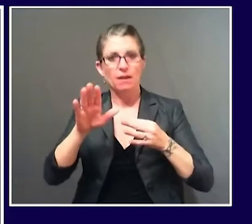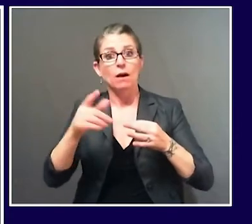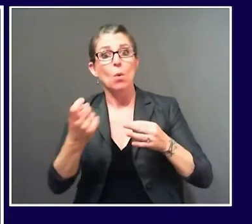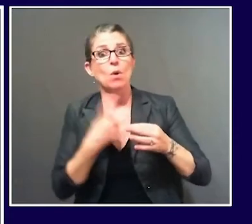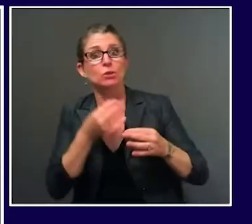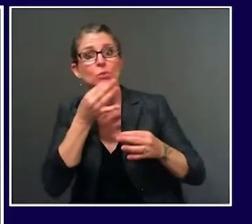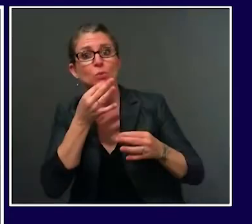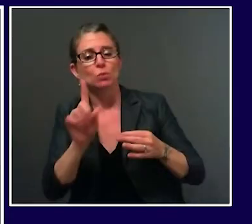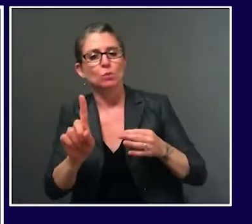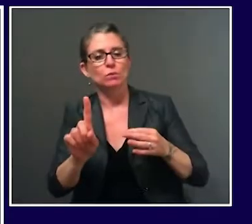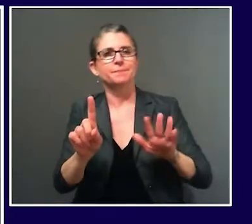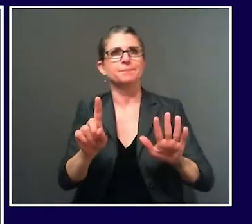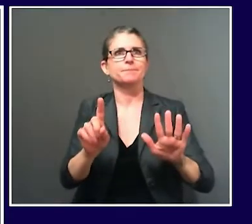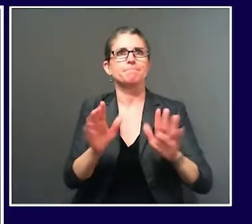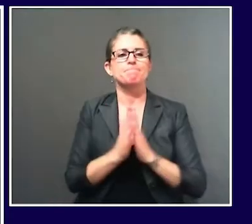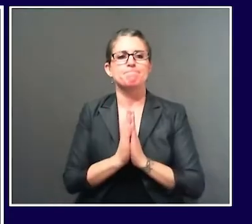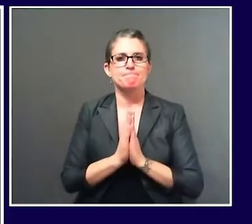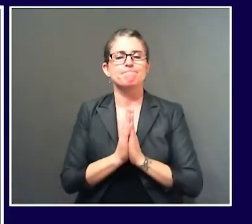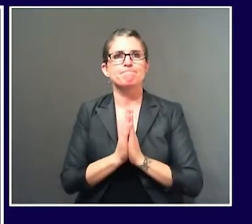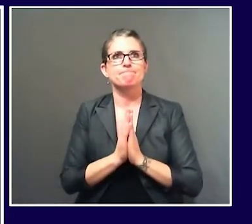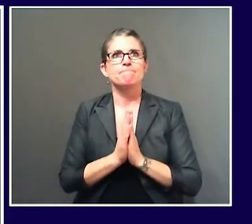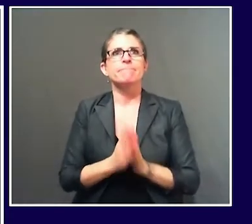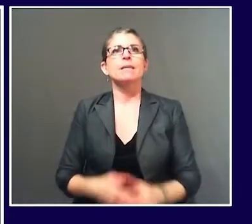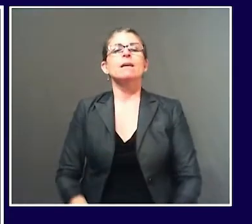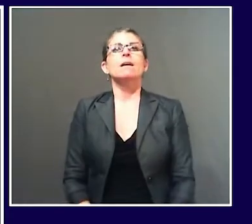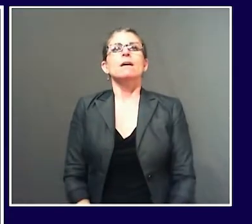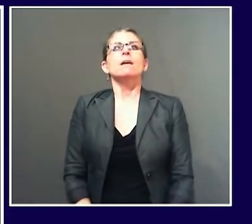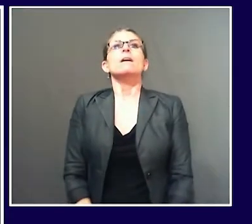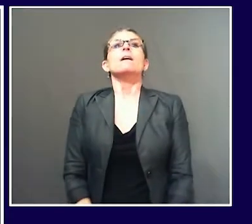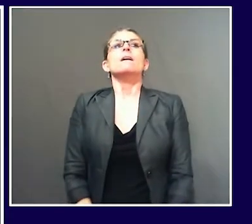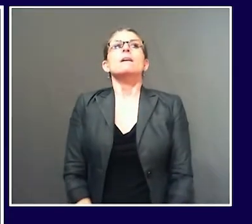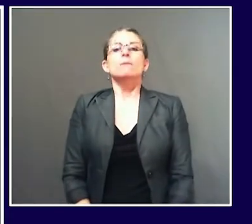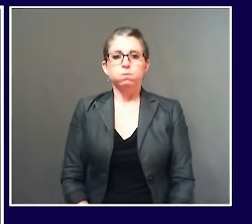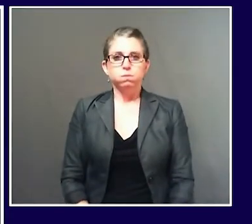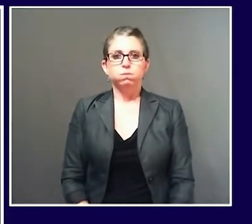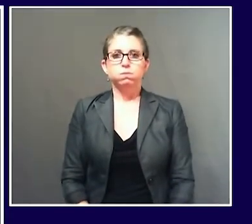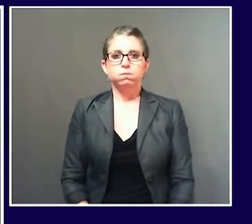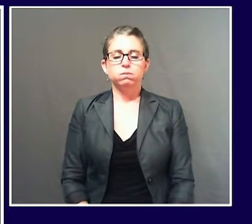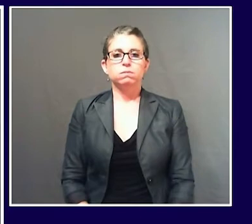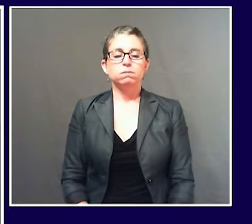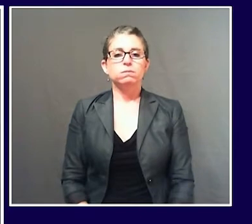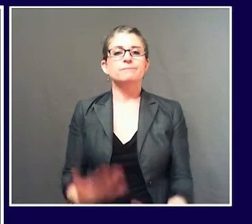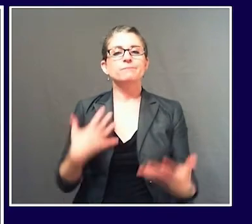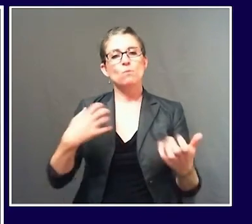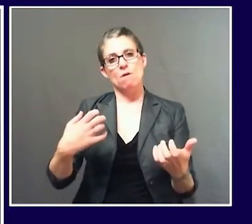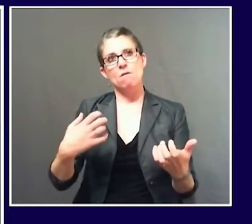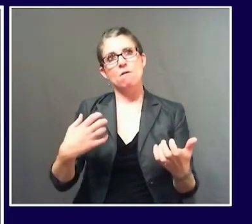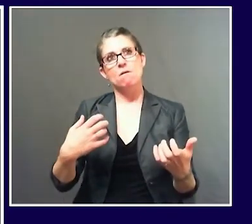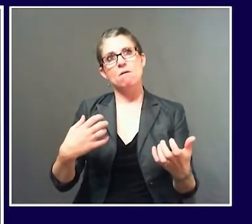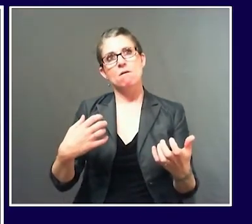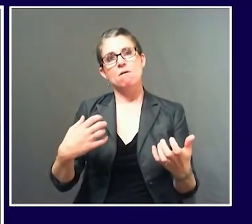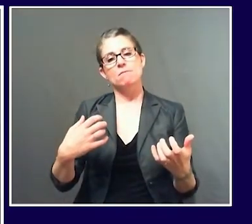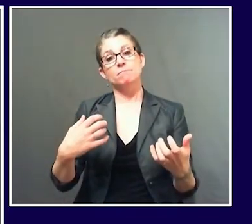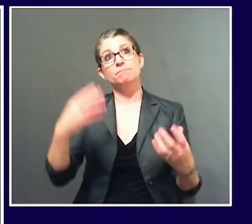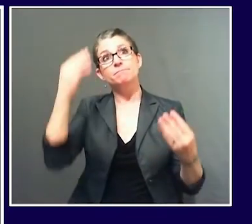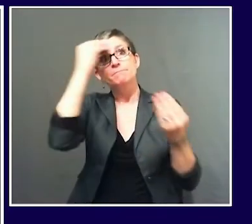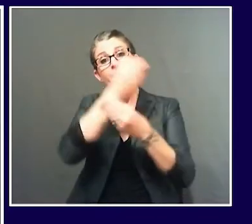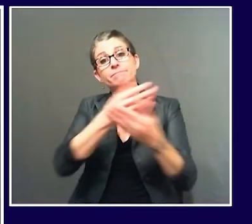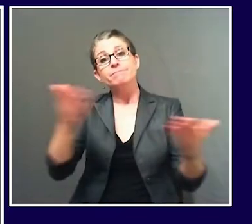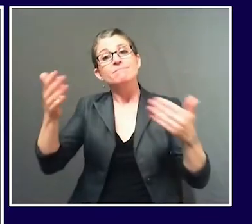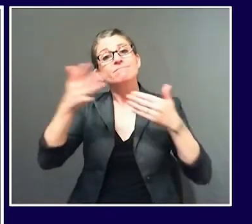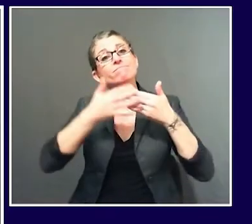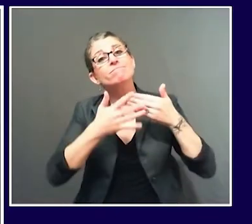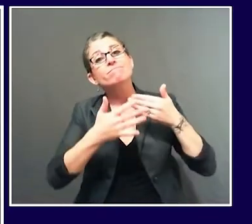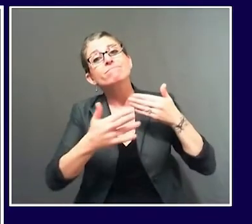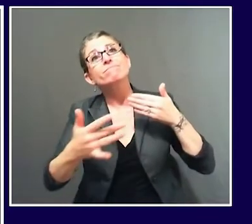I'd like to just say a few words about where things stand and where we might see it going. There's a lot of discussion